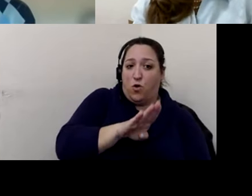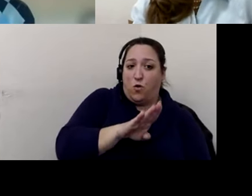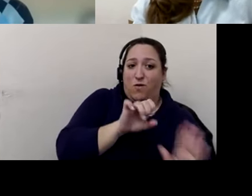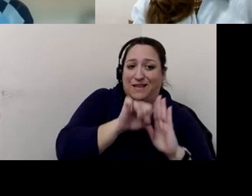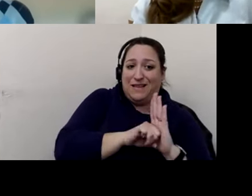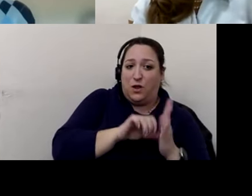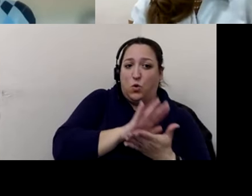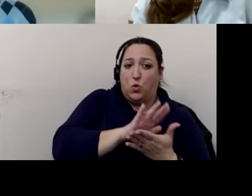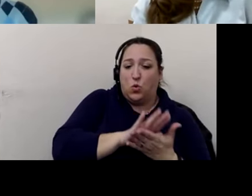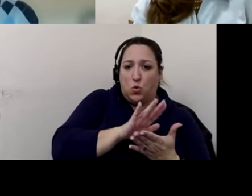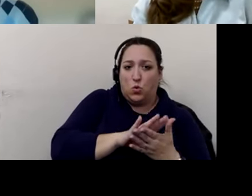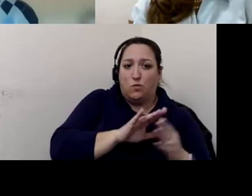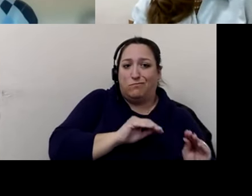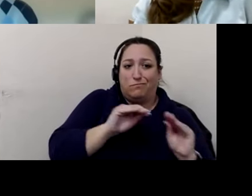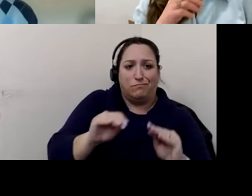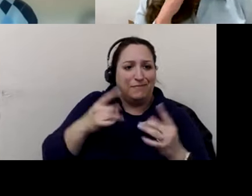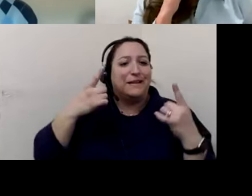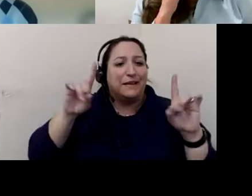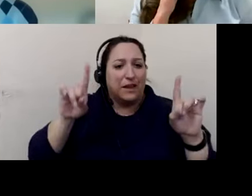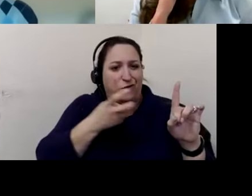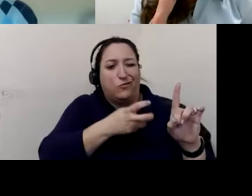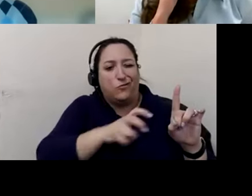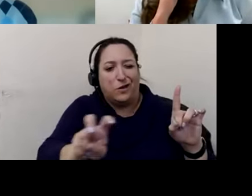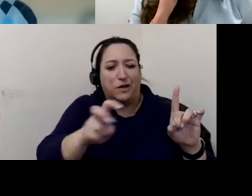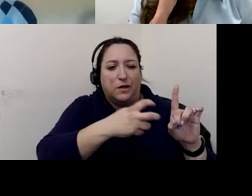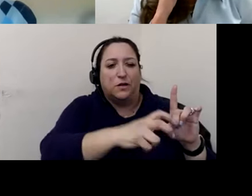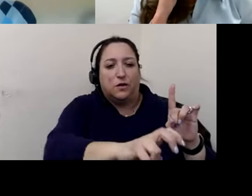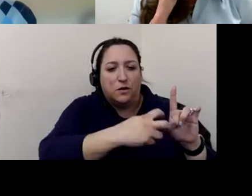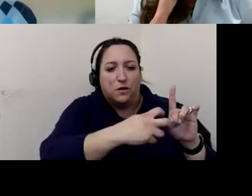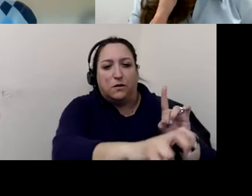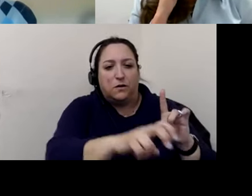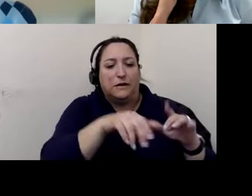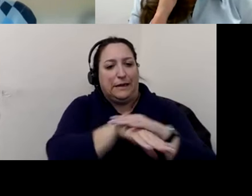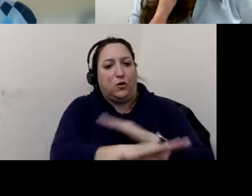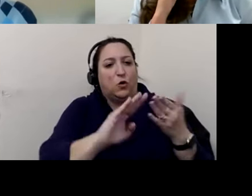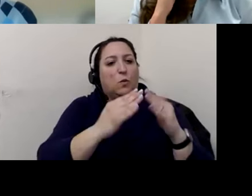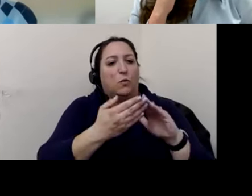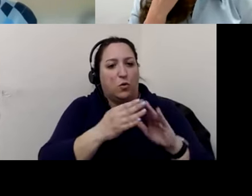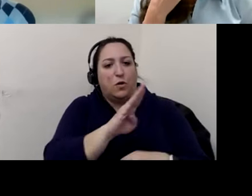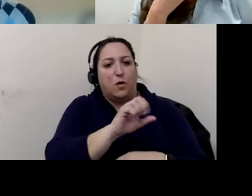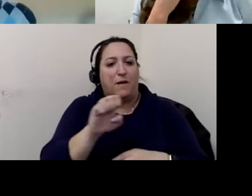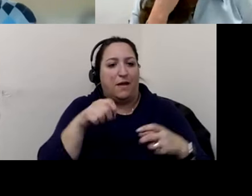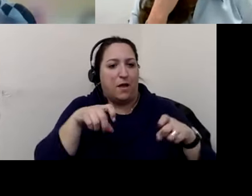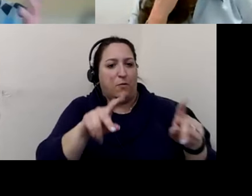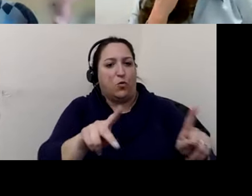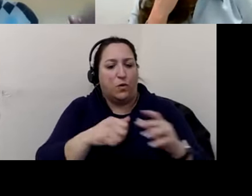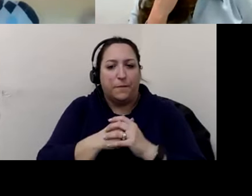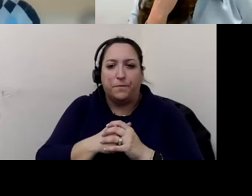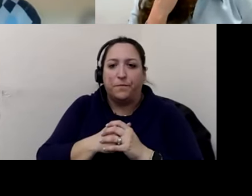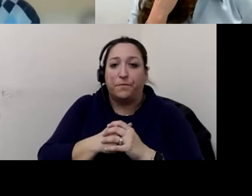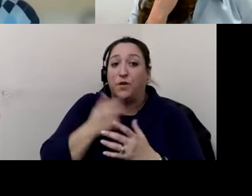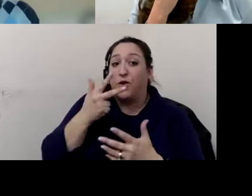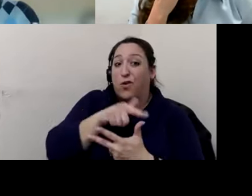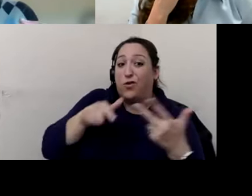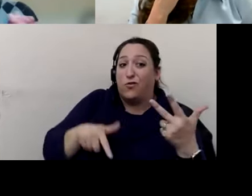School was successfully transitioned into a community-based opportunity. Three